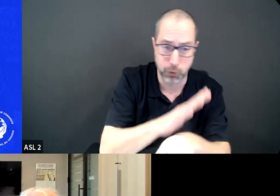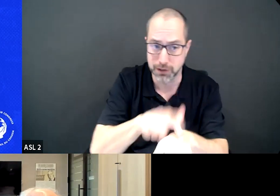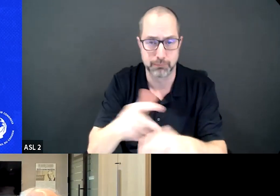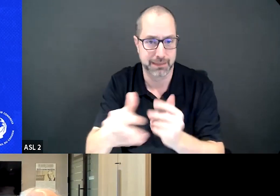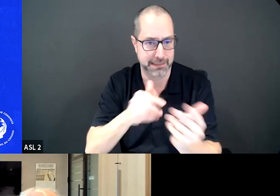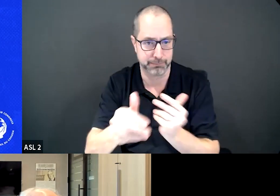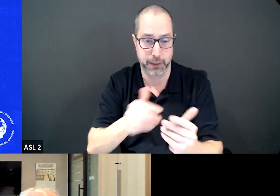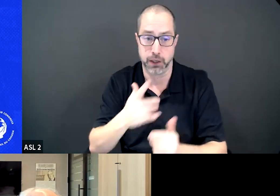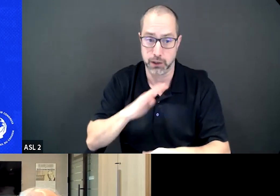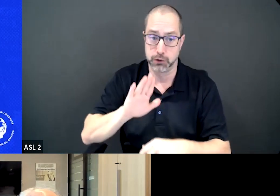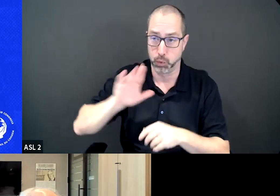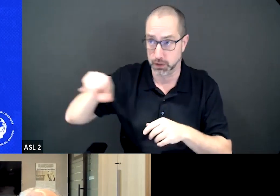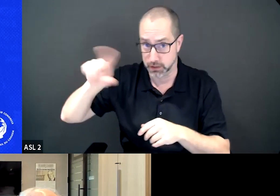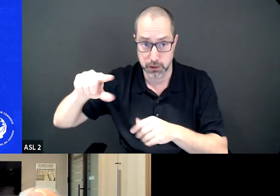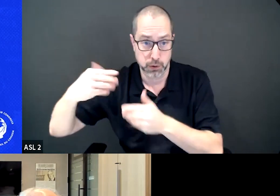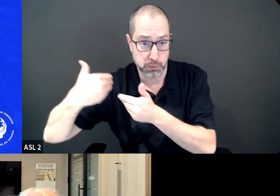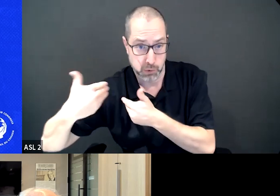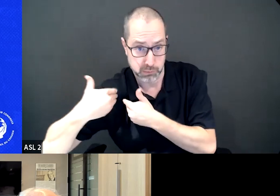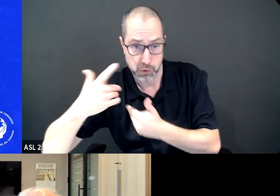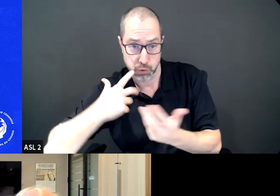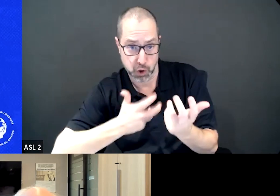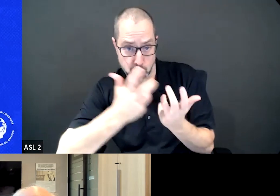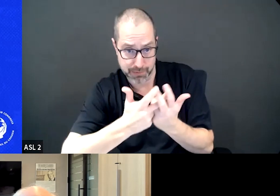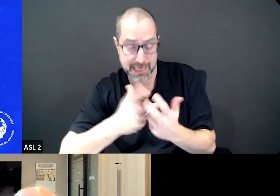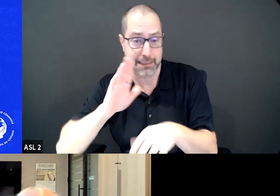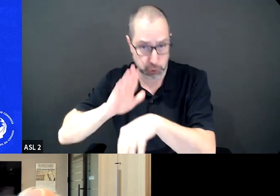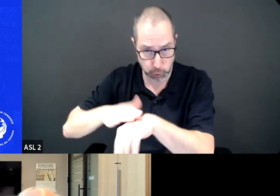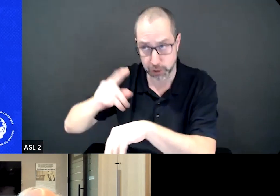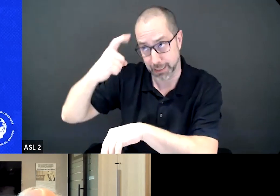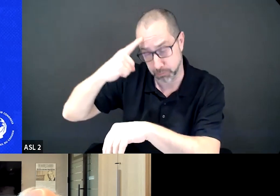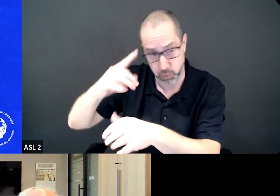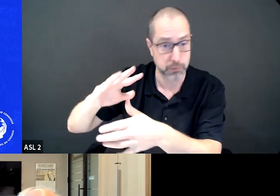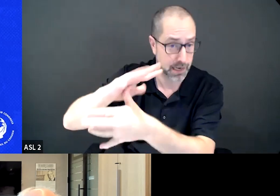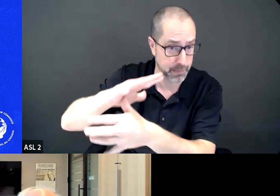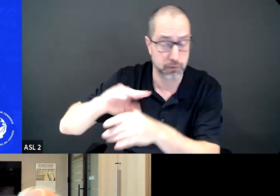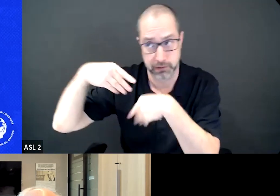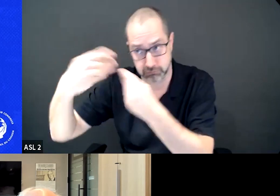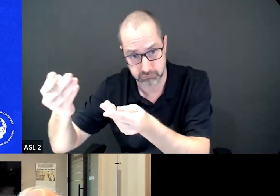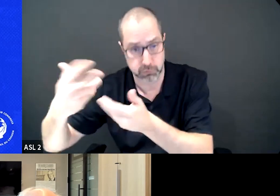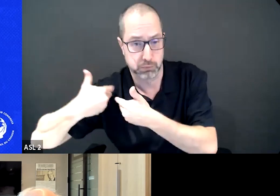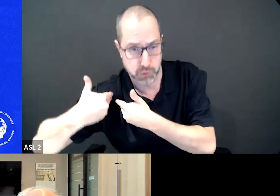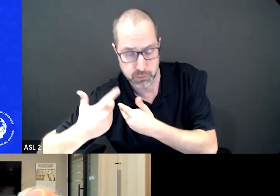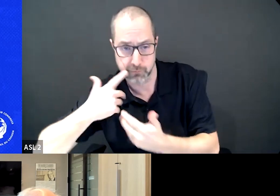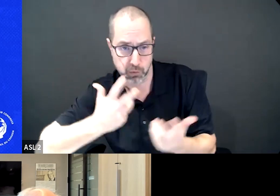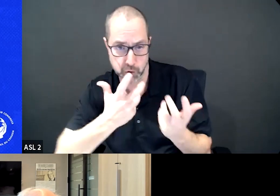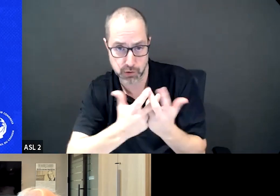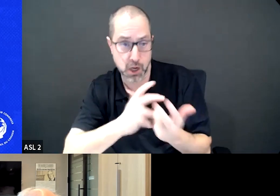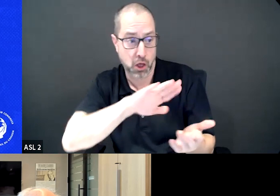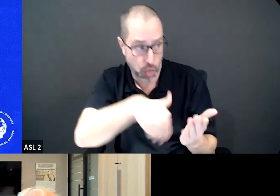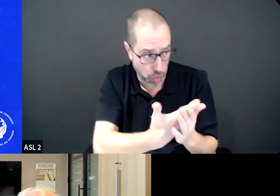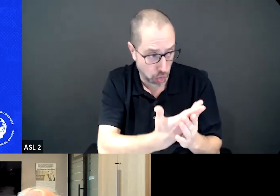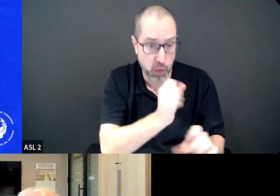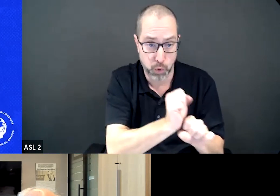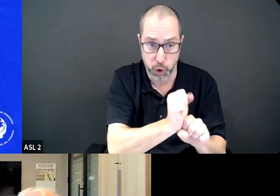obligation and the responsibility to accommodate is primarily on the employer, and all workers, including workers with disabilities, have legal rights